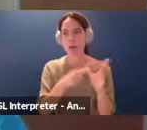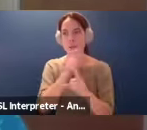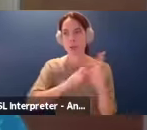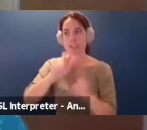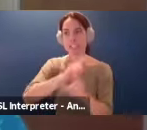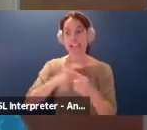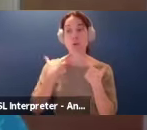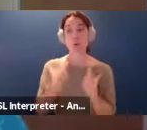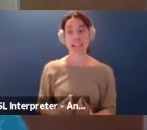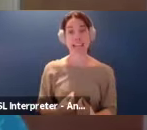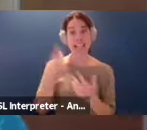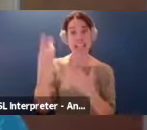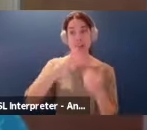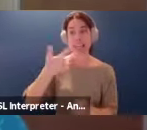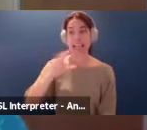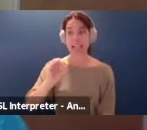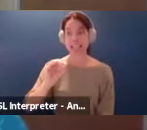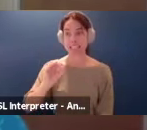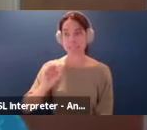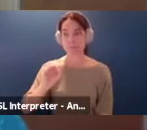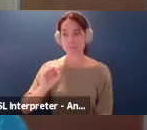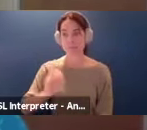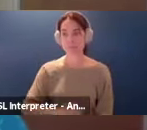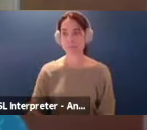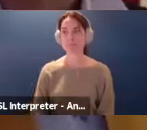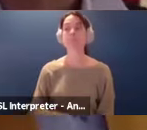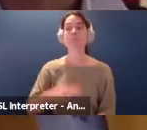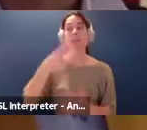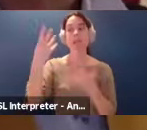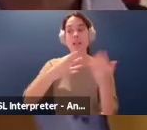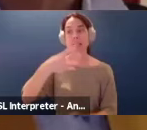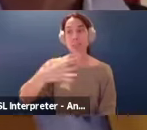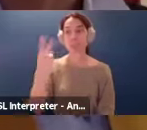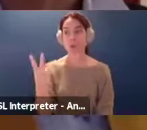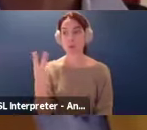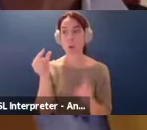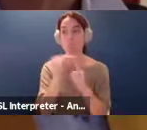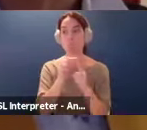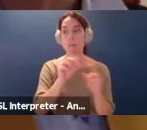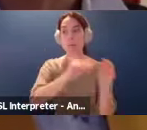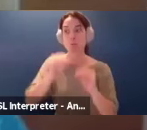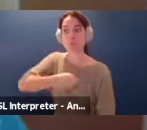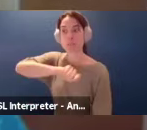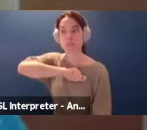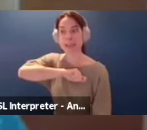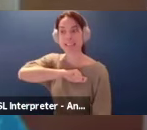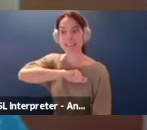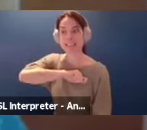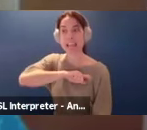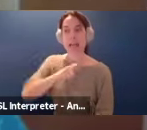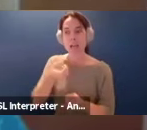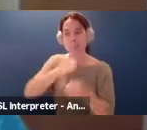recently as one of the international order conveners these responsibilities have meant that she had the opportunity